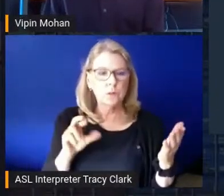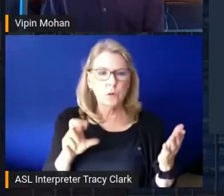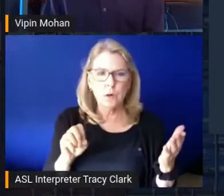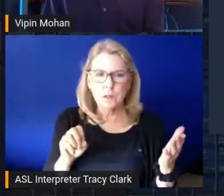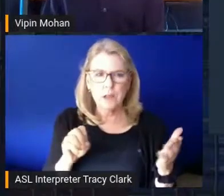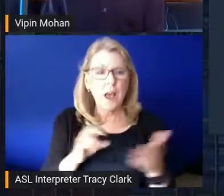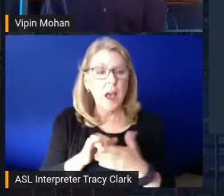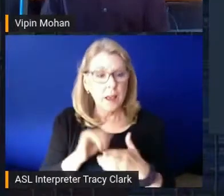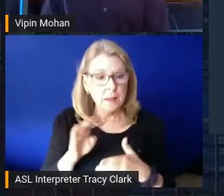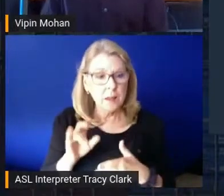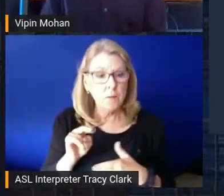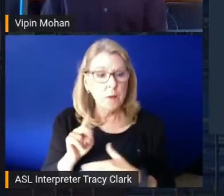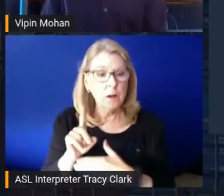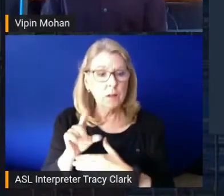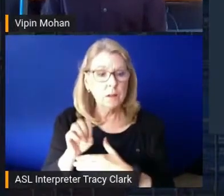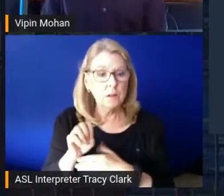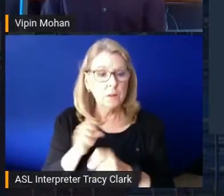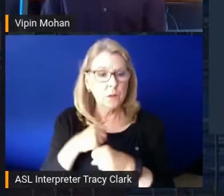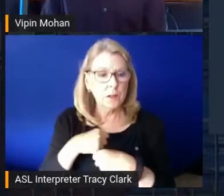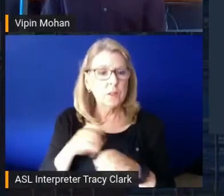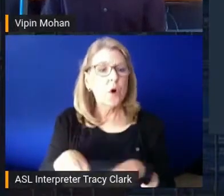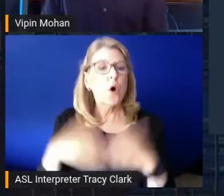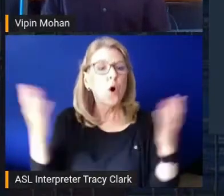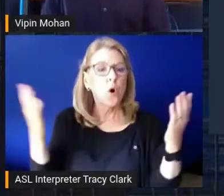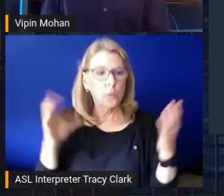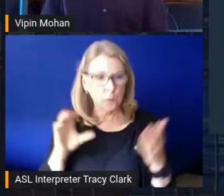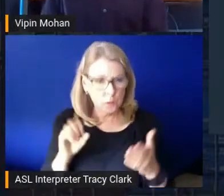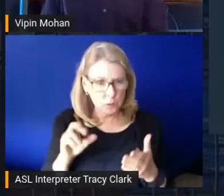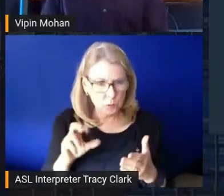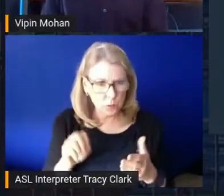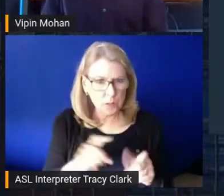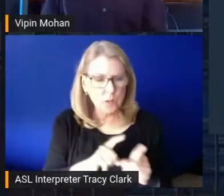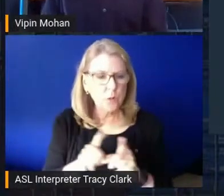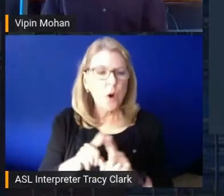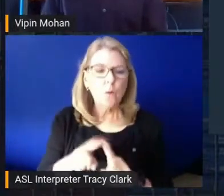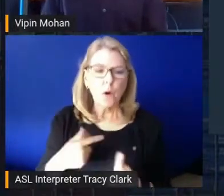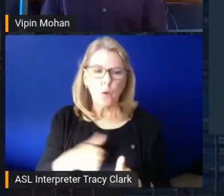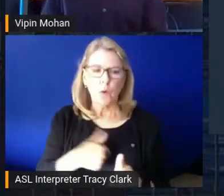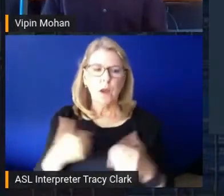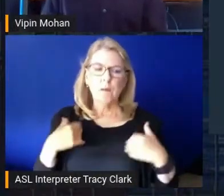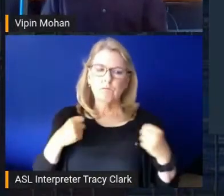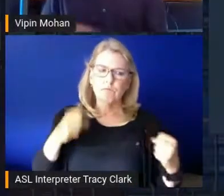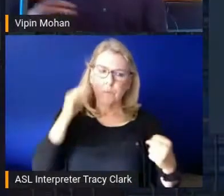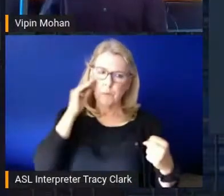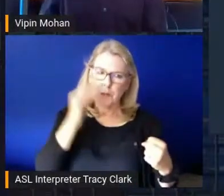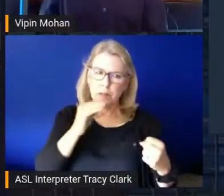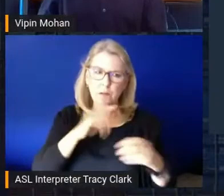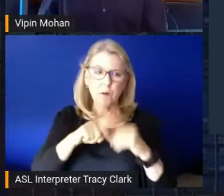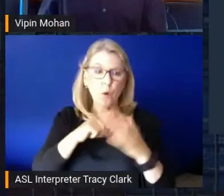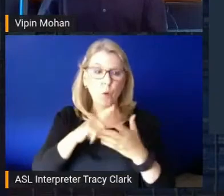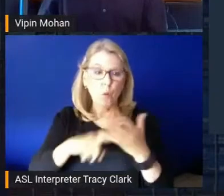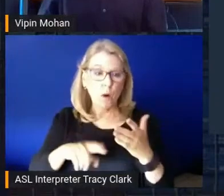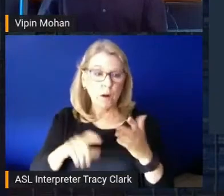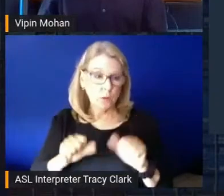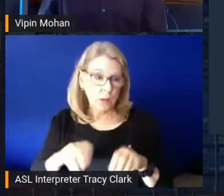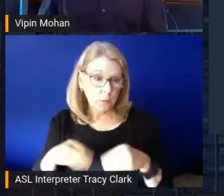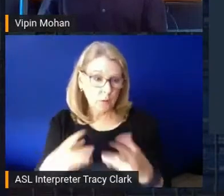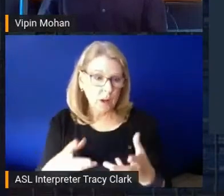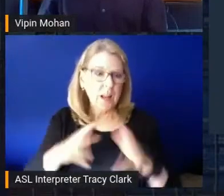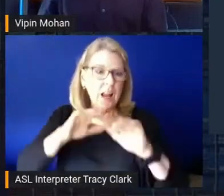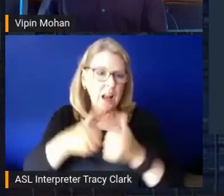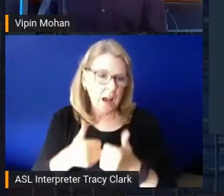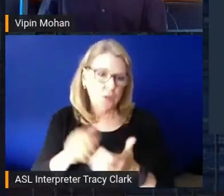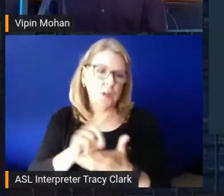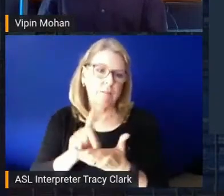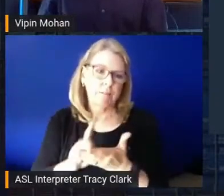well. But we are going to be opinionated in terms of what we provide and how you can configure those clusters. For example,